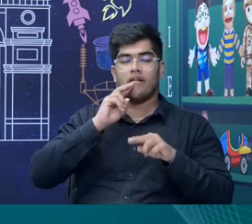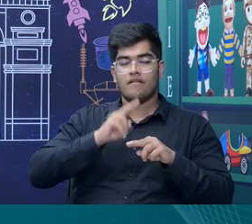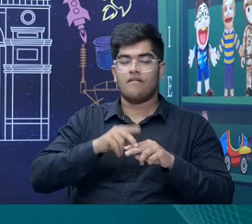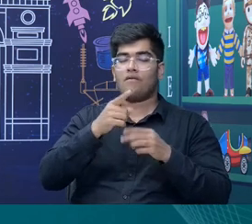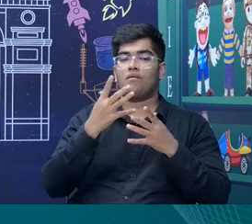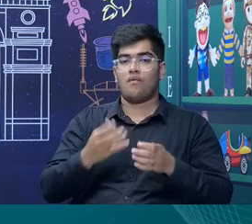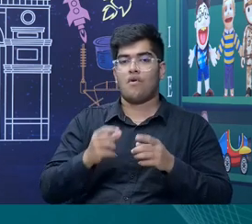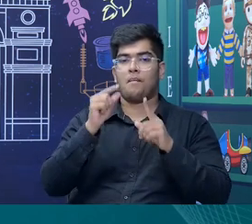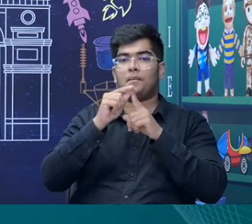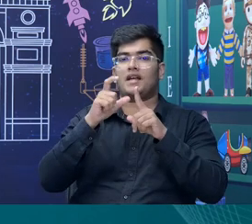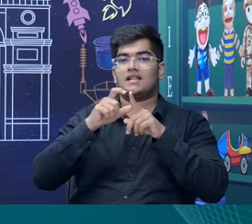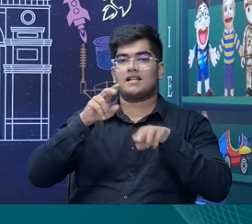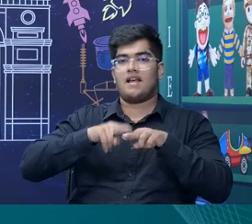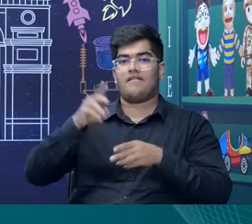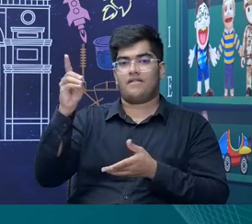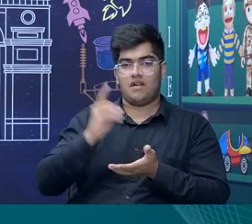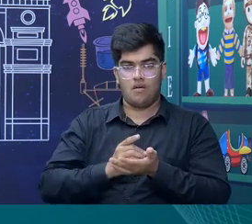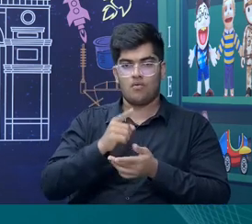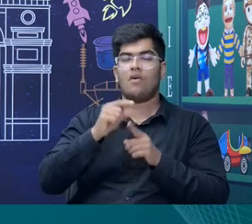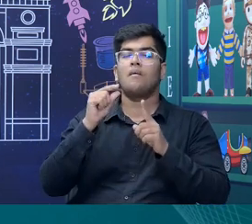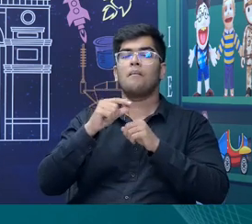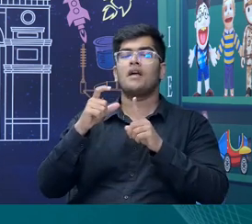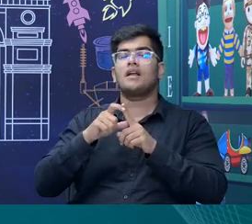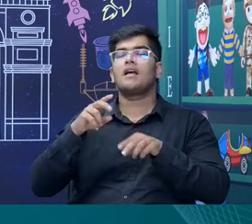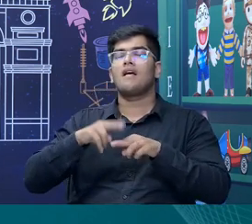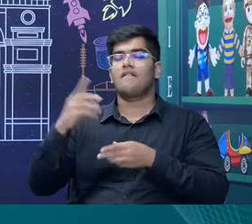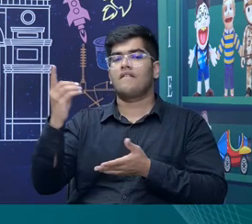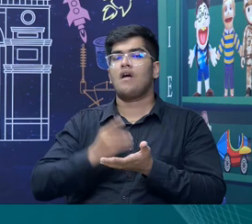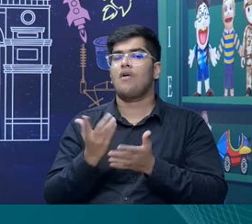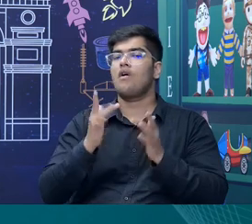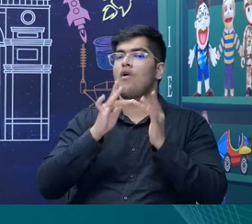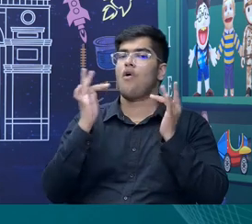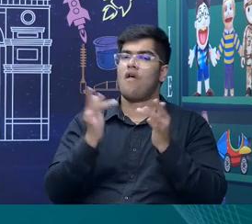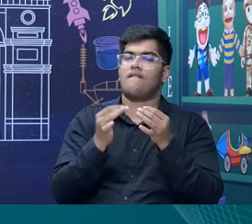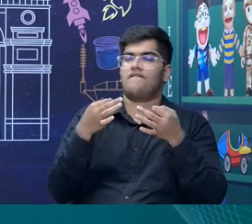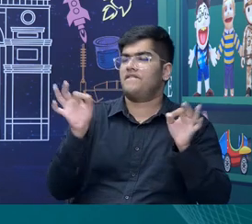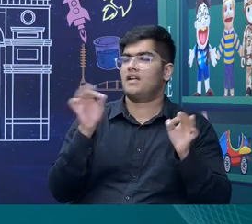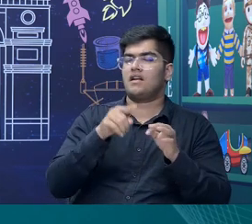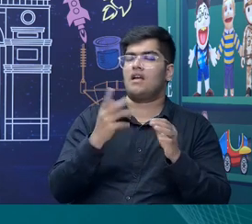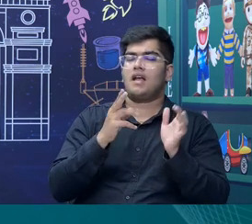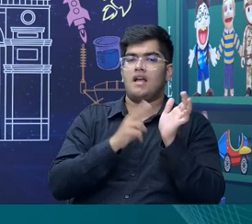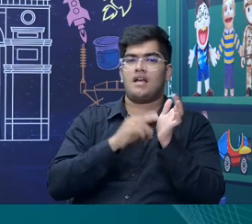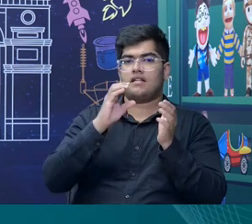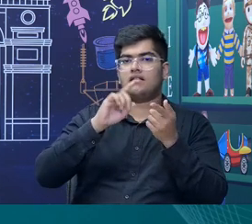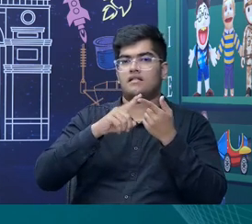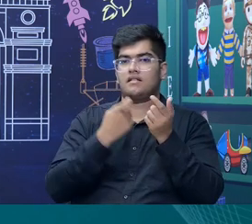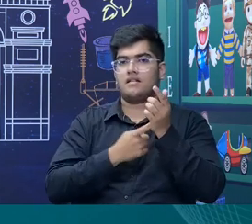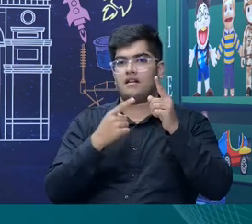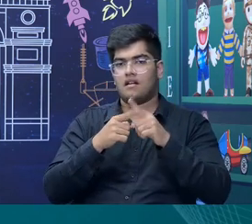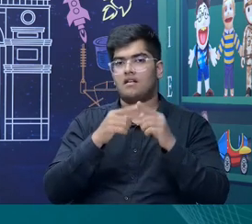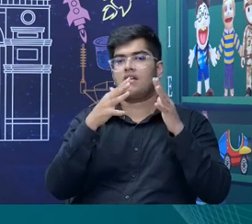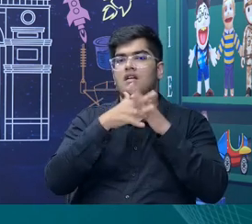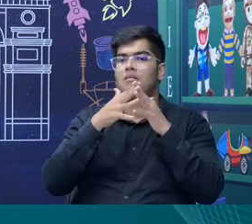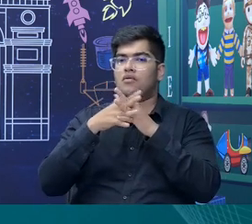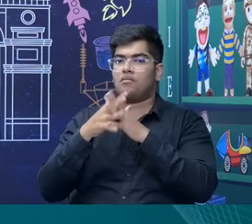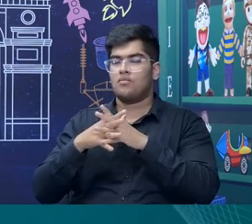those books in PDF version it can also be downloaded online for free from ncert deeksha a pachshala website